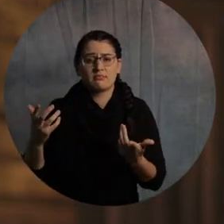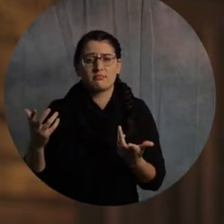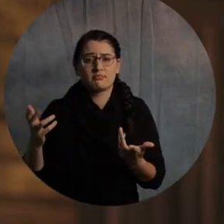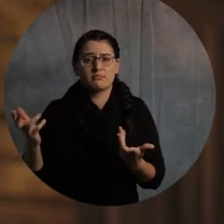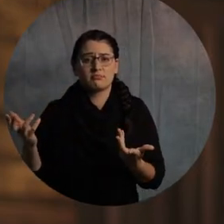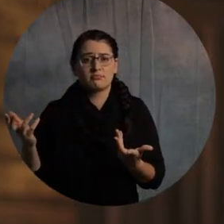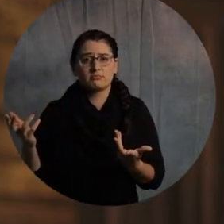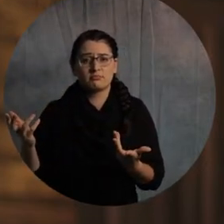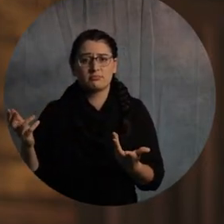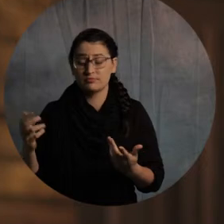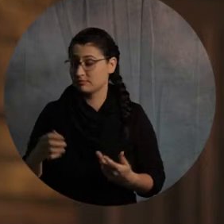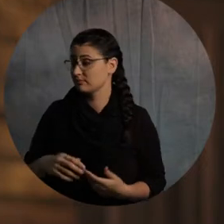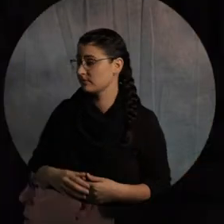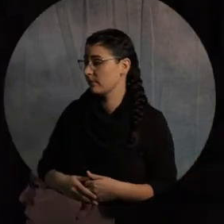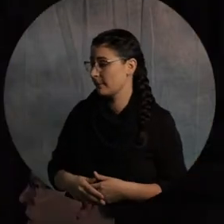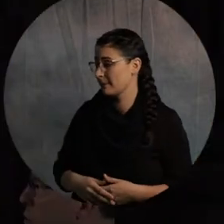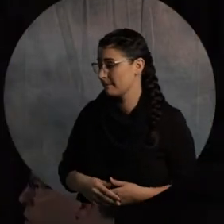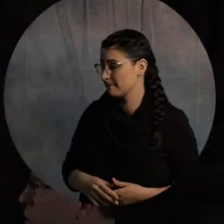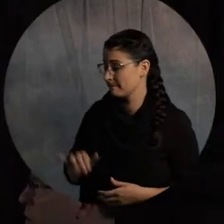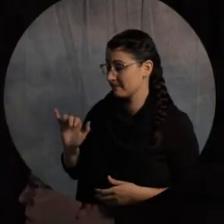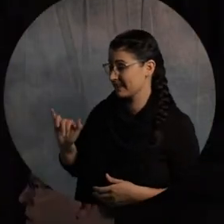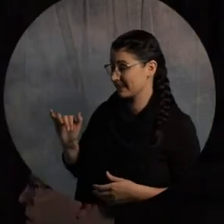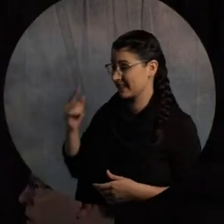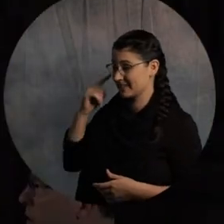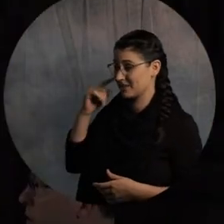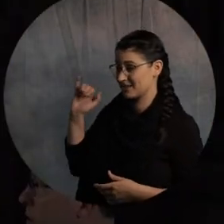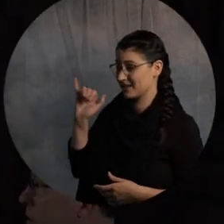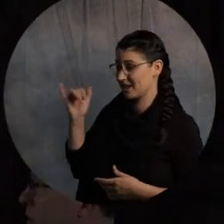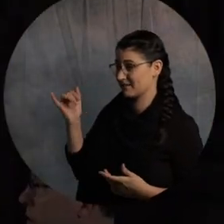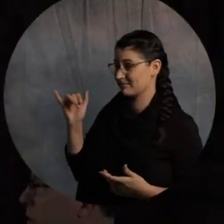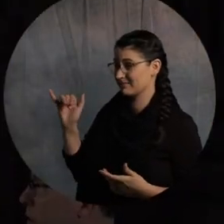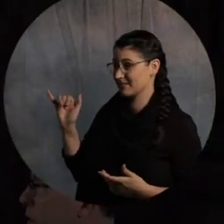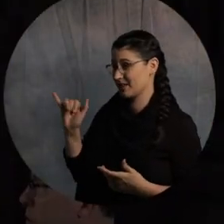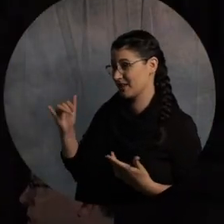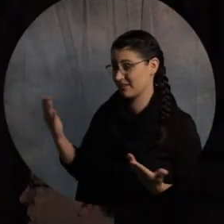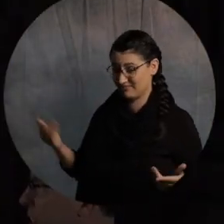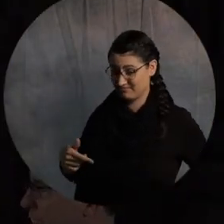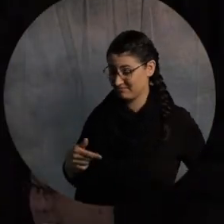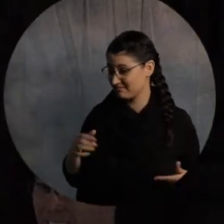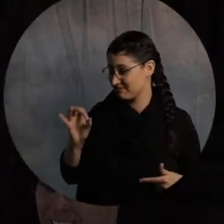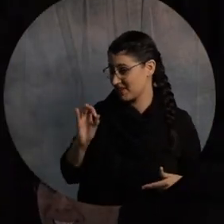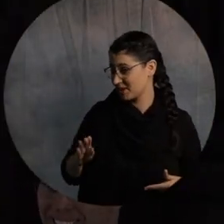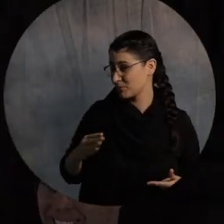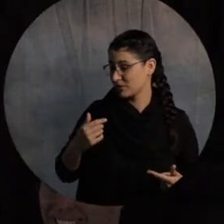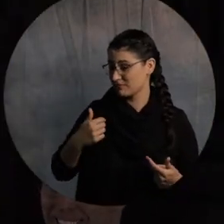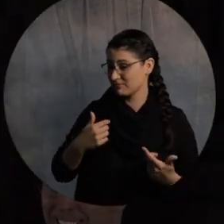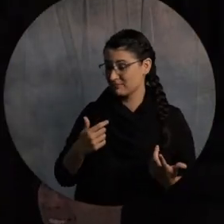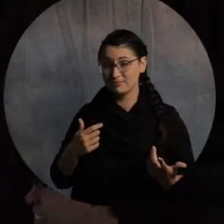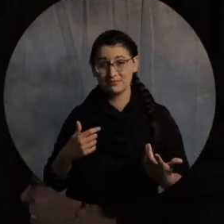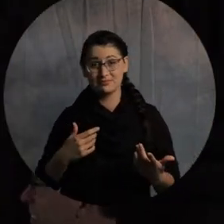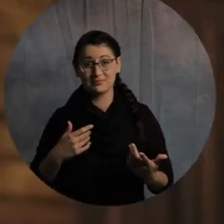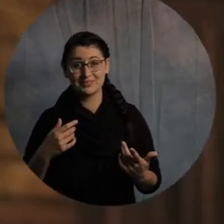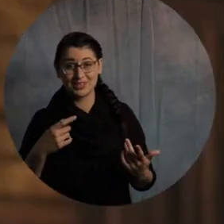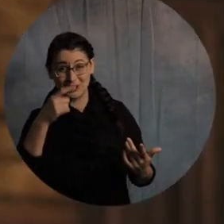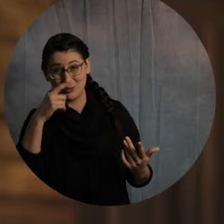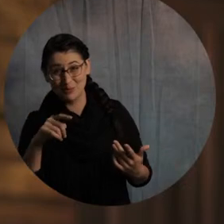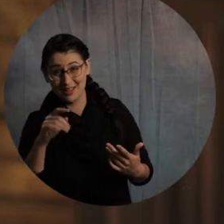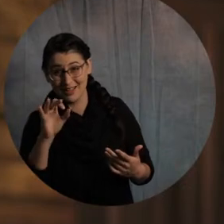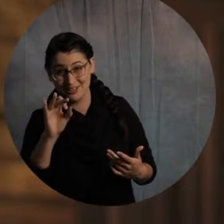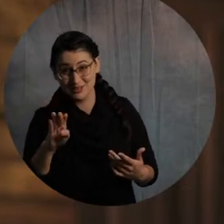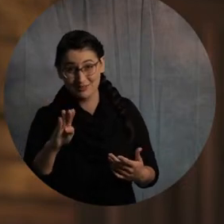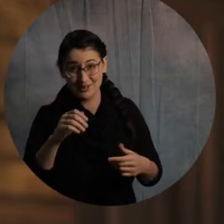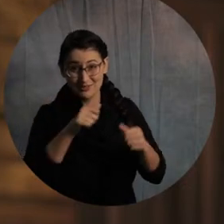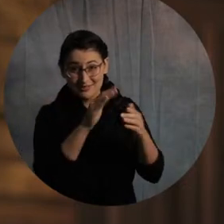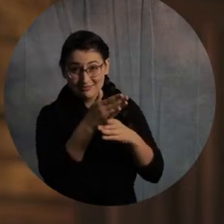You know, that sounds a little bit like what we're doing on Facebook. I think that's what we're trying to do right here, huh? Yeah. I can imagine that. How about share this to your page and invite some people to hang out with you, all right?